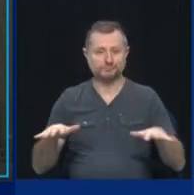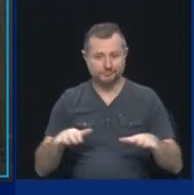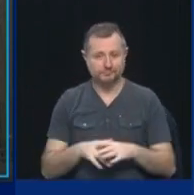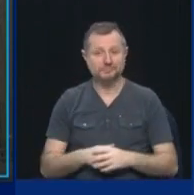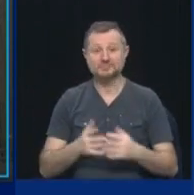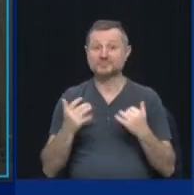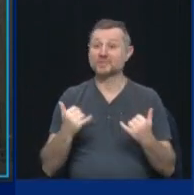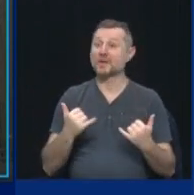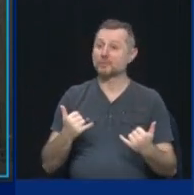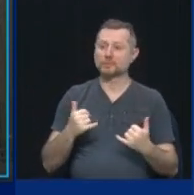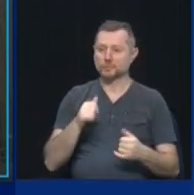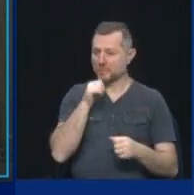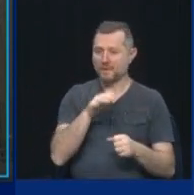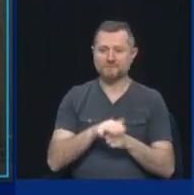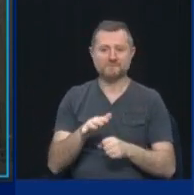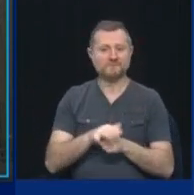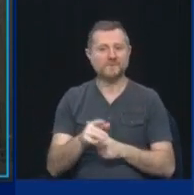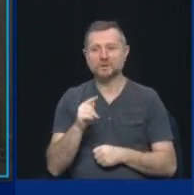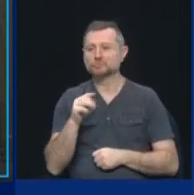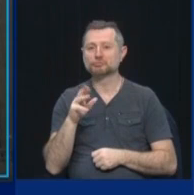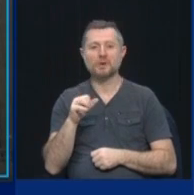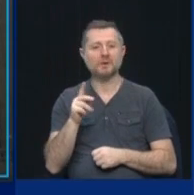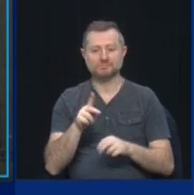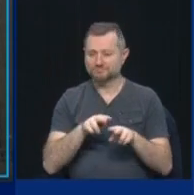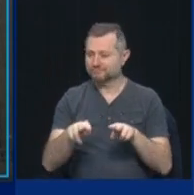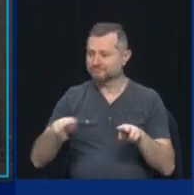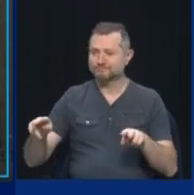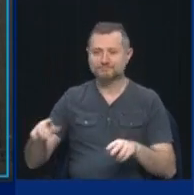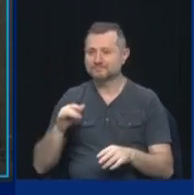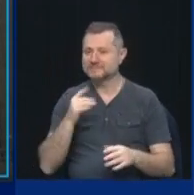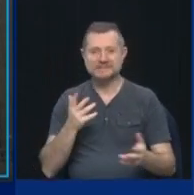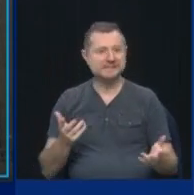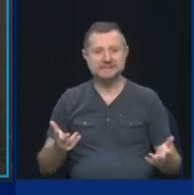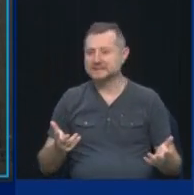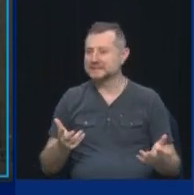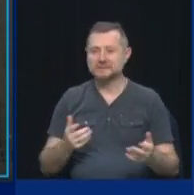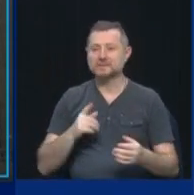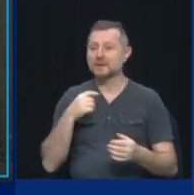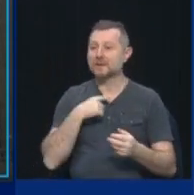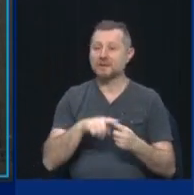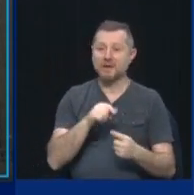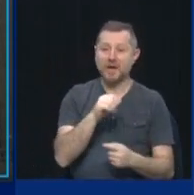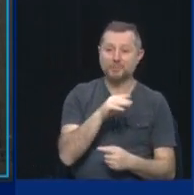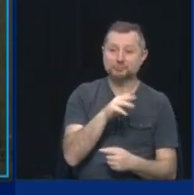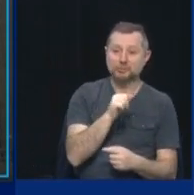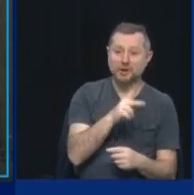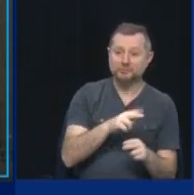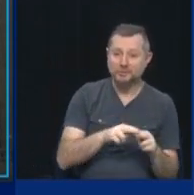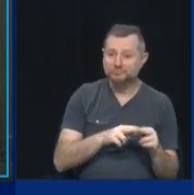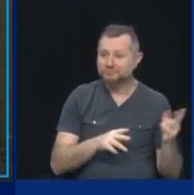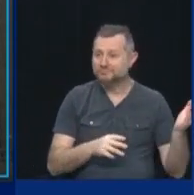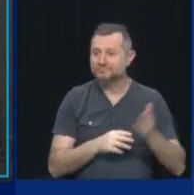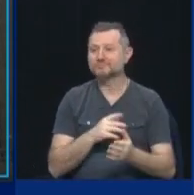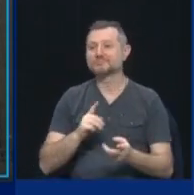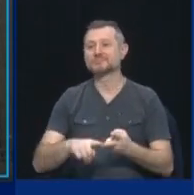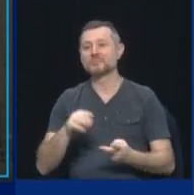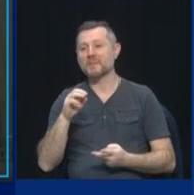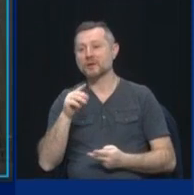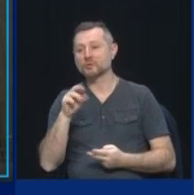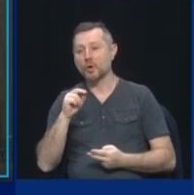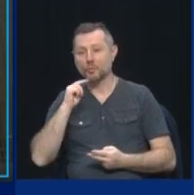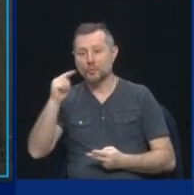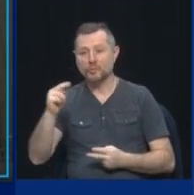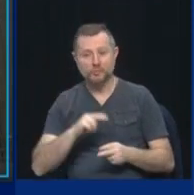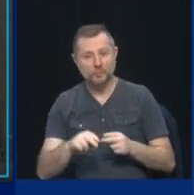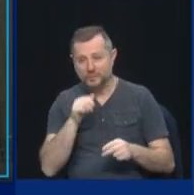track capacity. We don't have enough track capacity for Amtrak and Metro North as it is. Once you